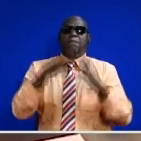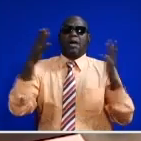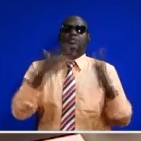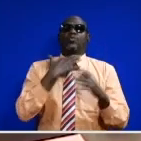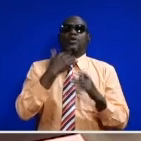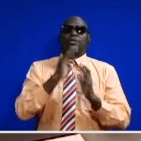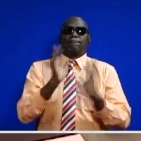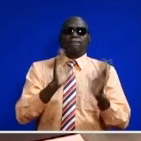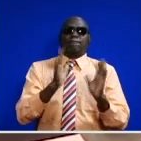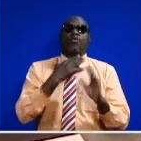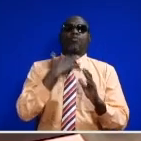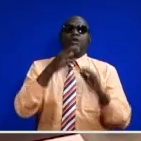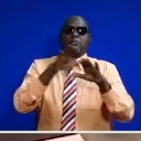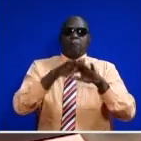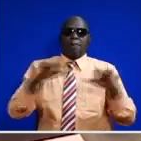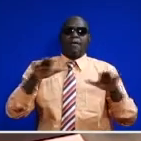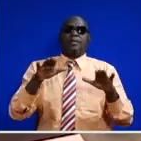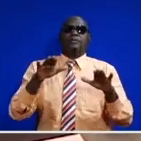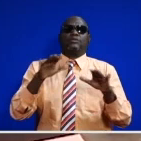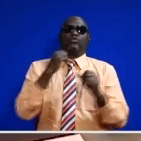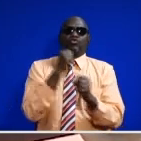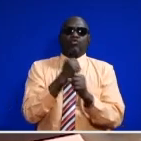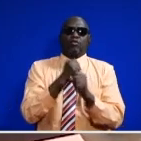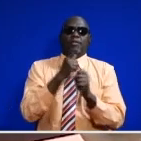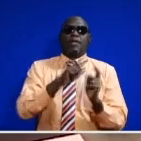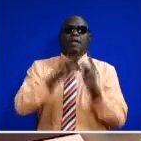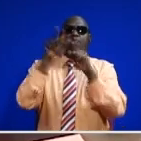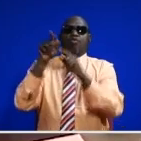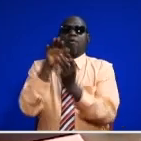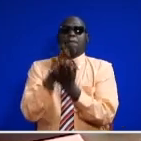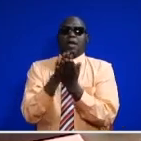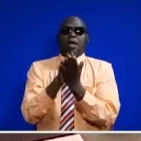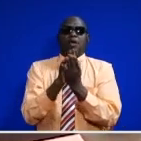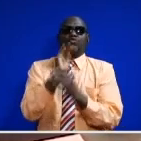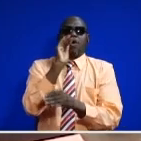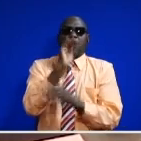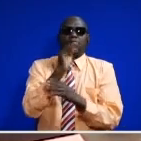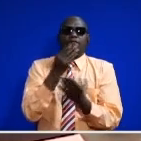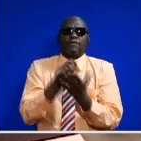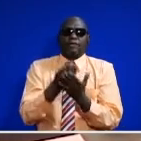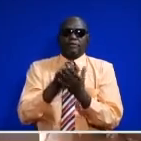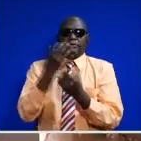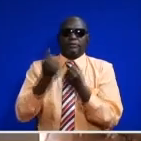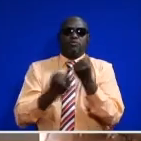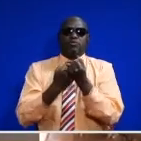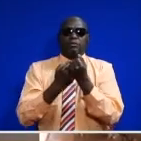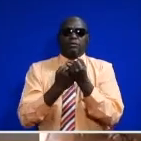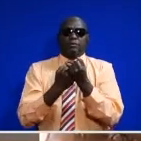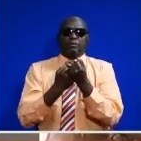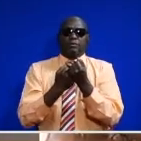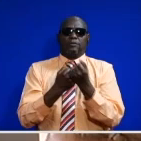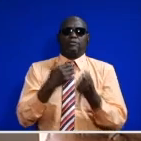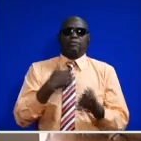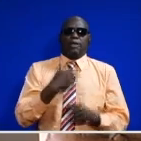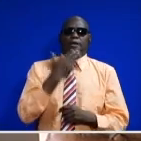want permanent and pensionable so that they can run to the bank to request for financial support. I thank God